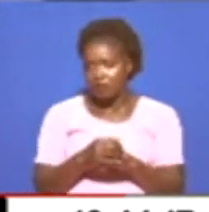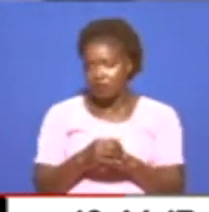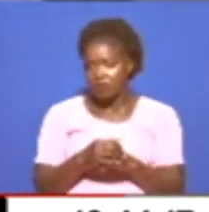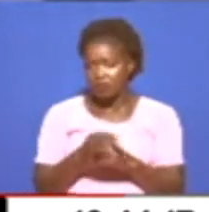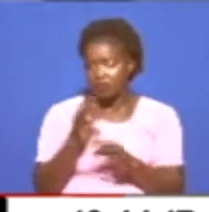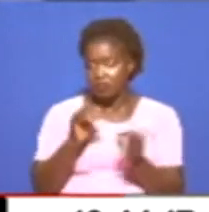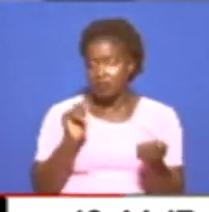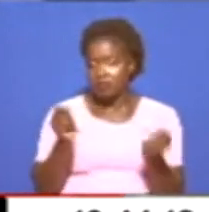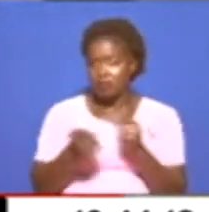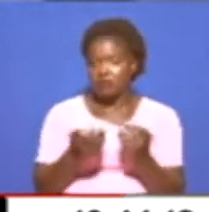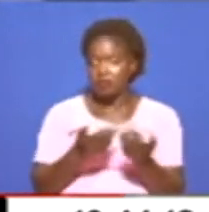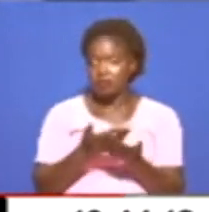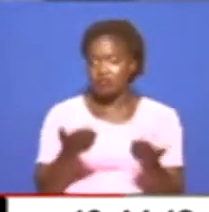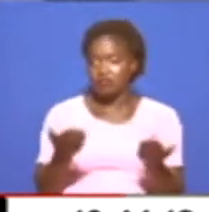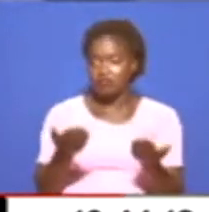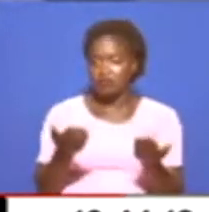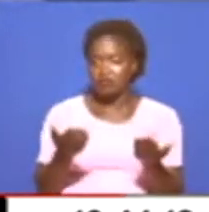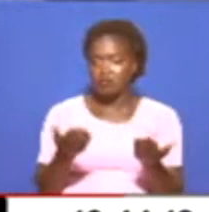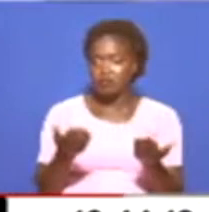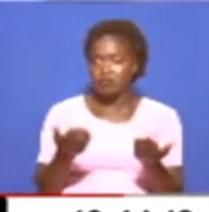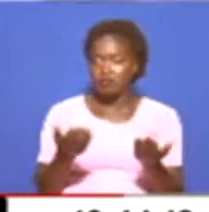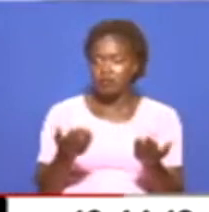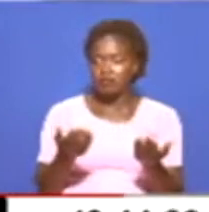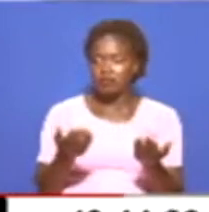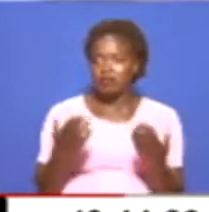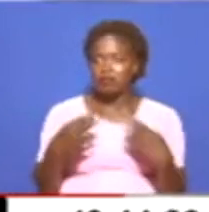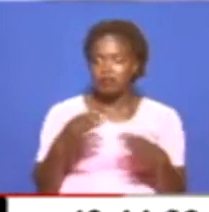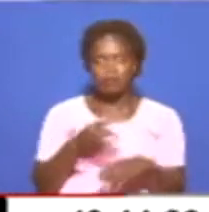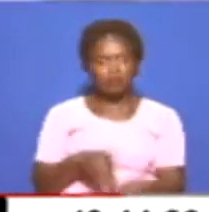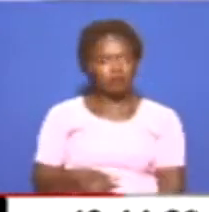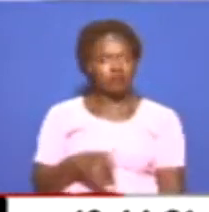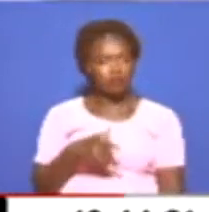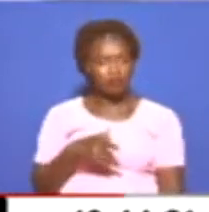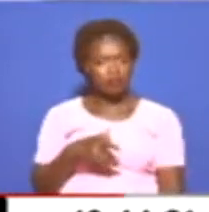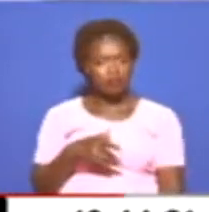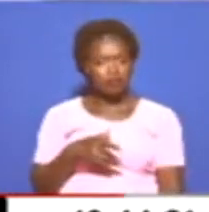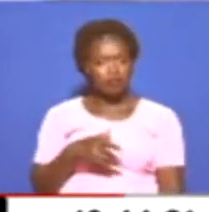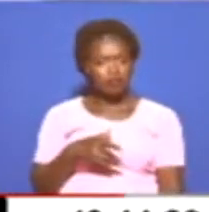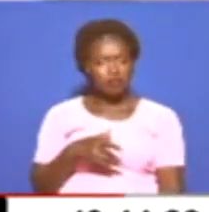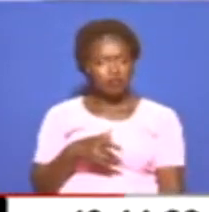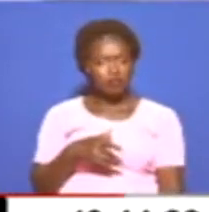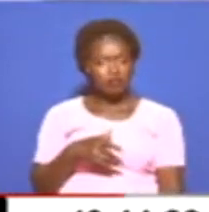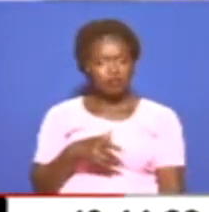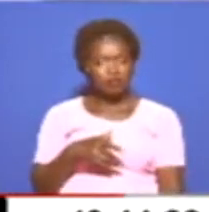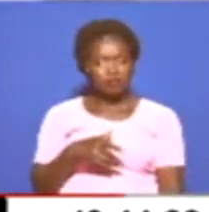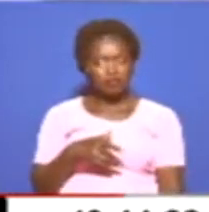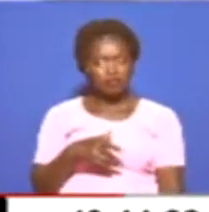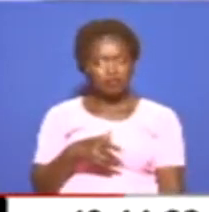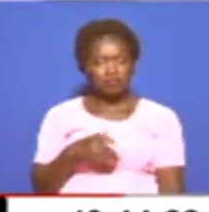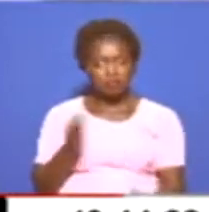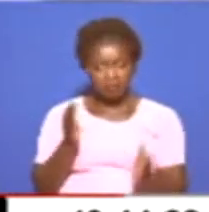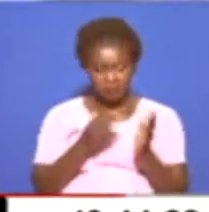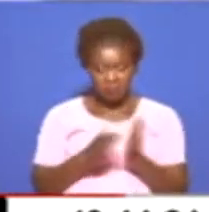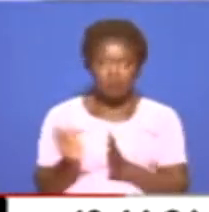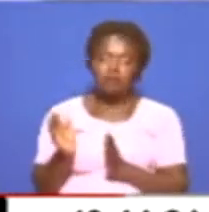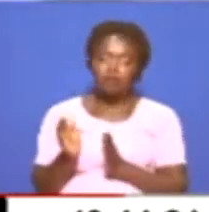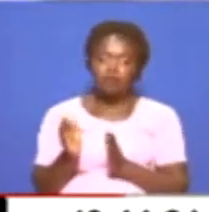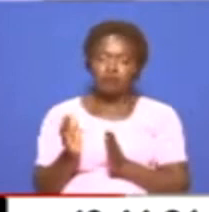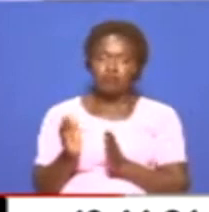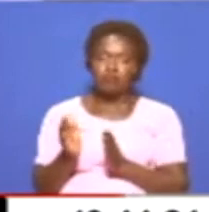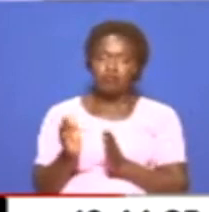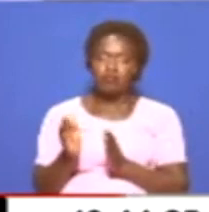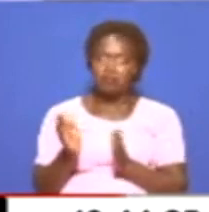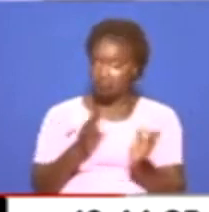changes, there is a sense in which people feel like there is a scheme, a designed